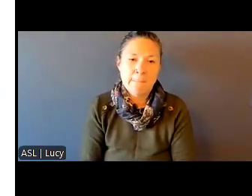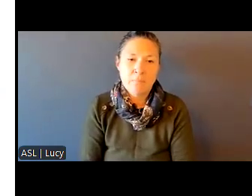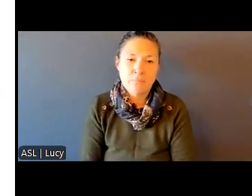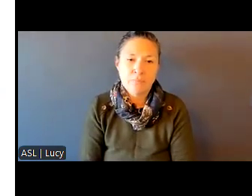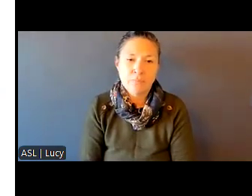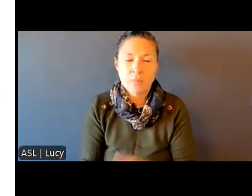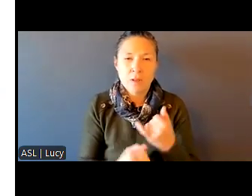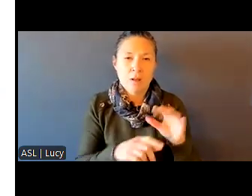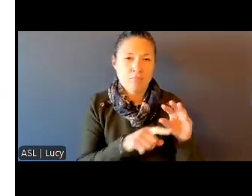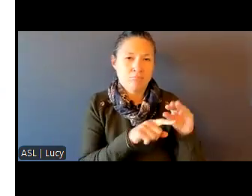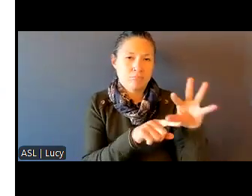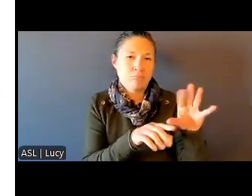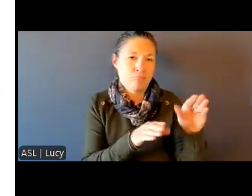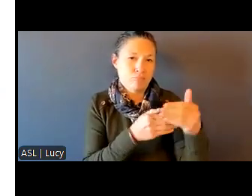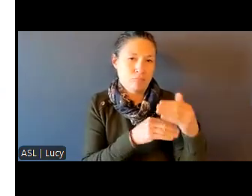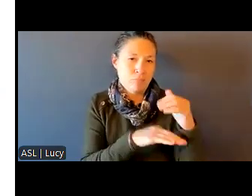Thank you, everyone.